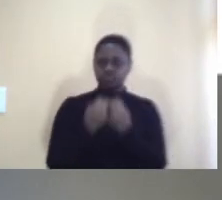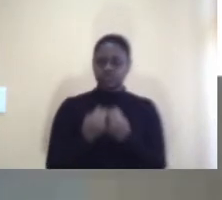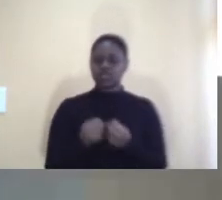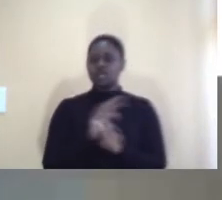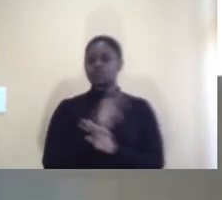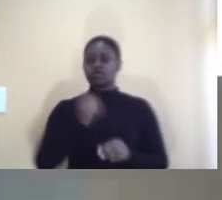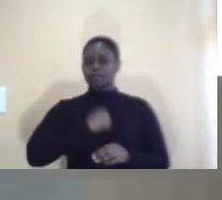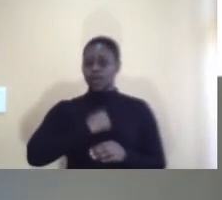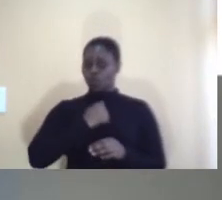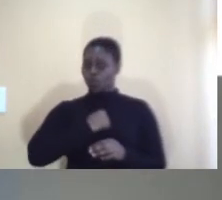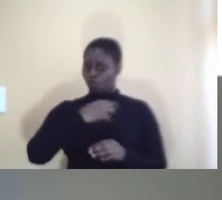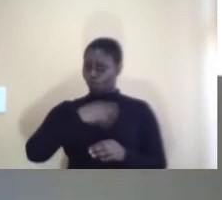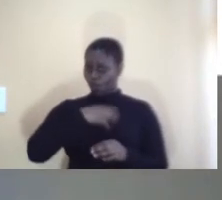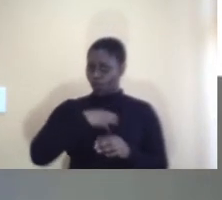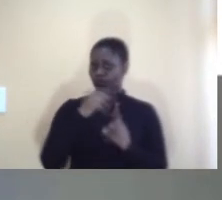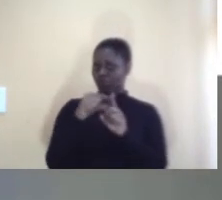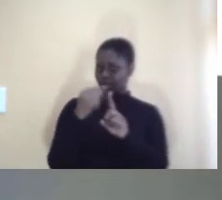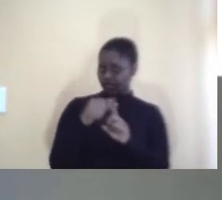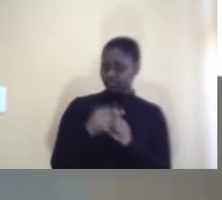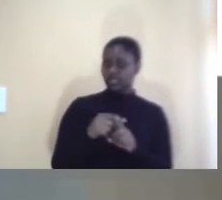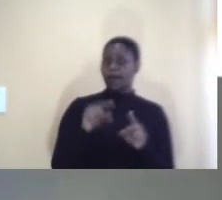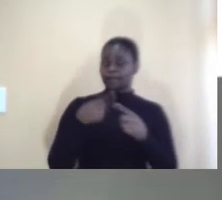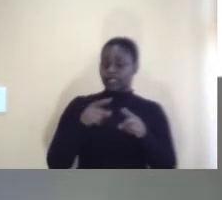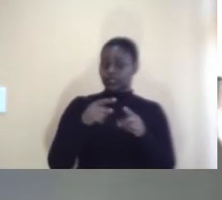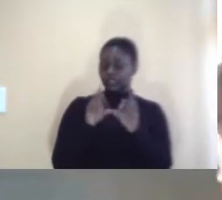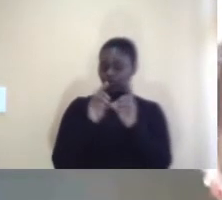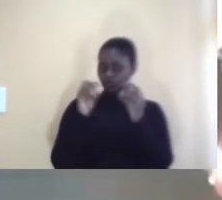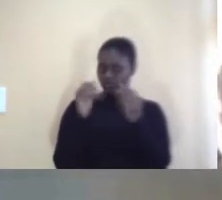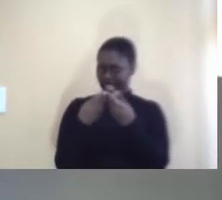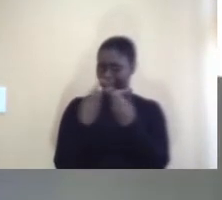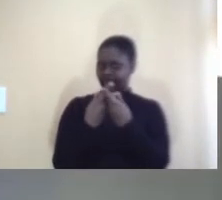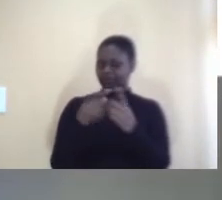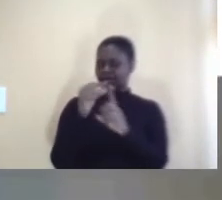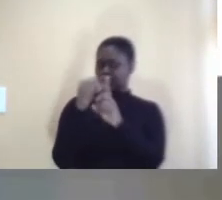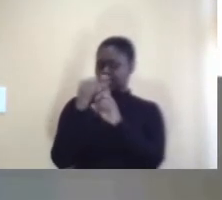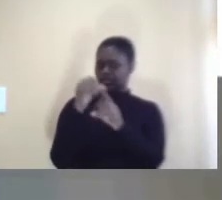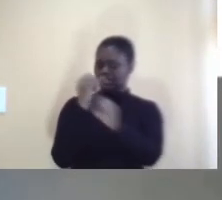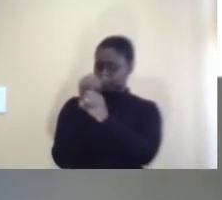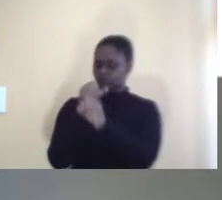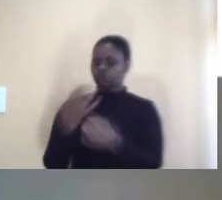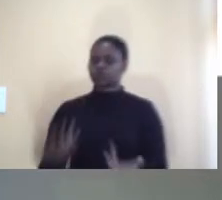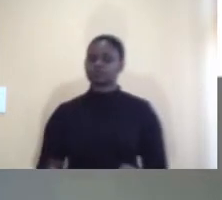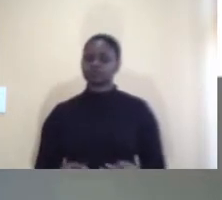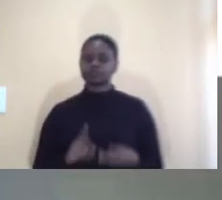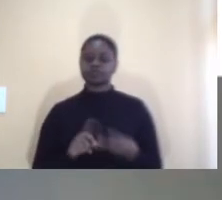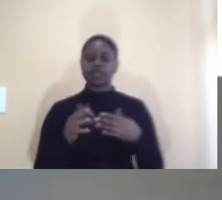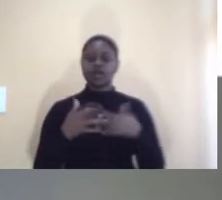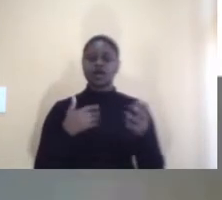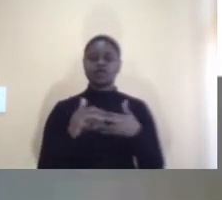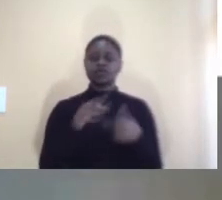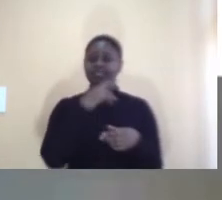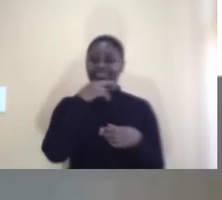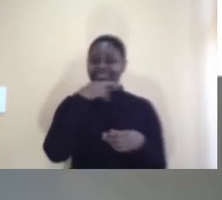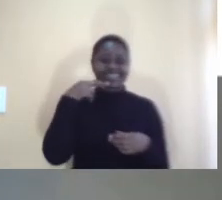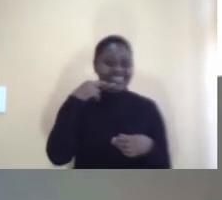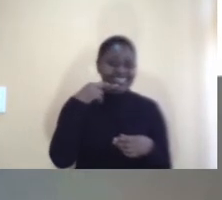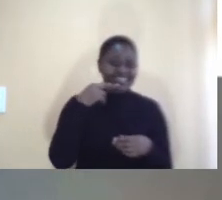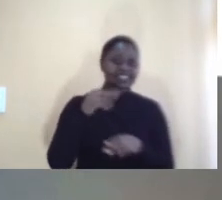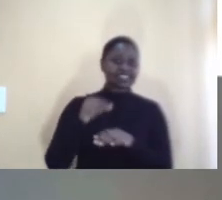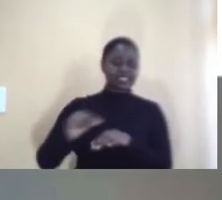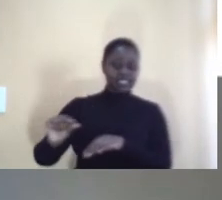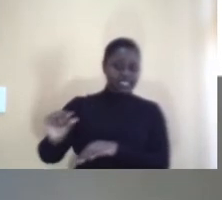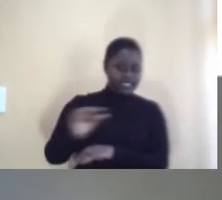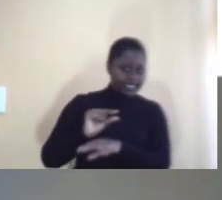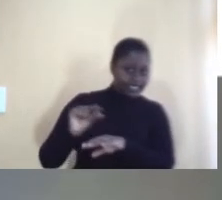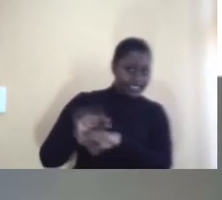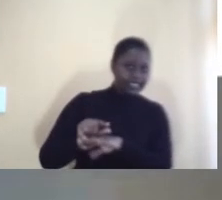are the words, or the own words of the department articulated in their strategic objectives. However, the reality on the ground is completely different to